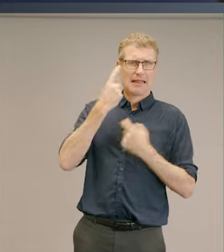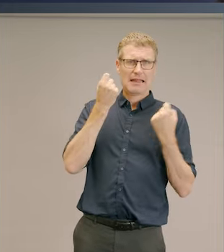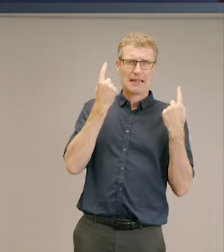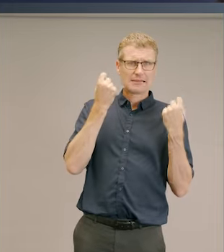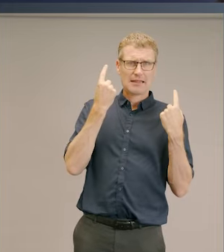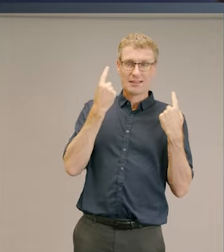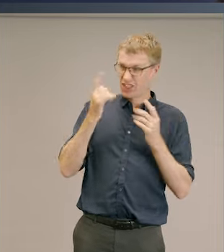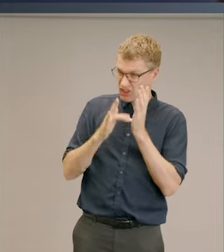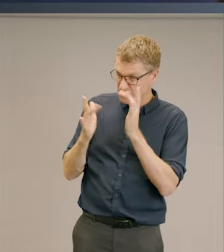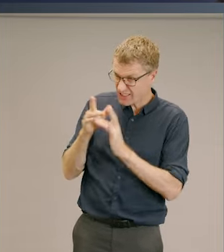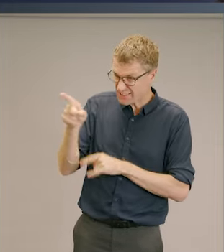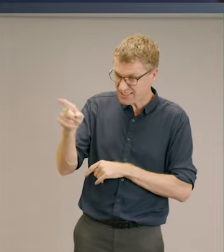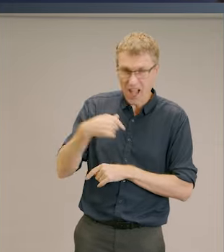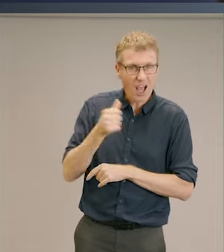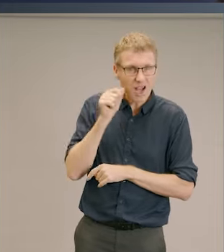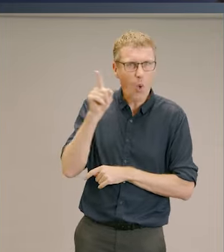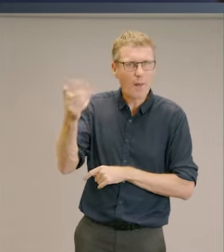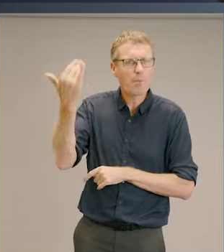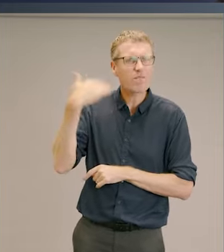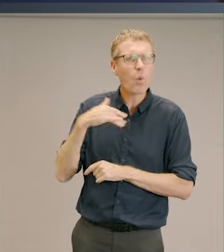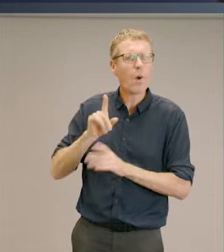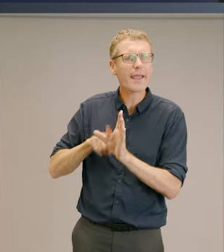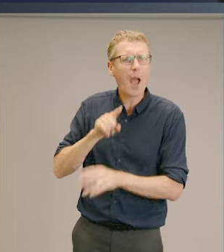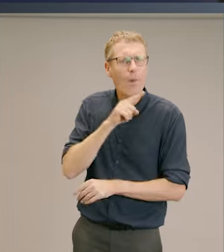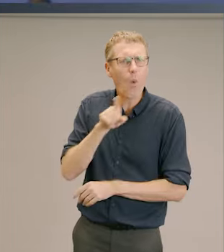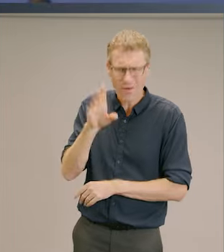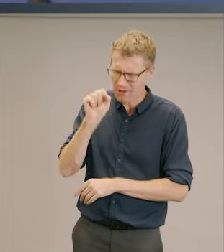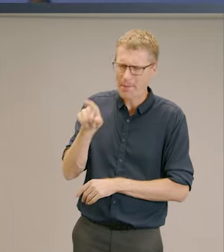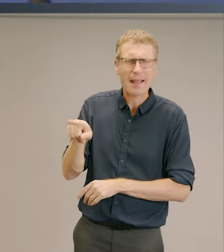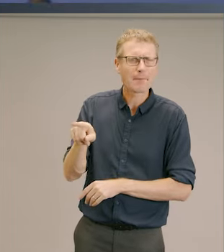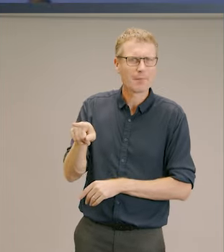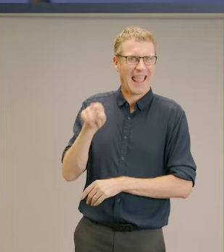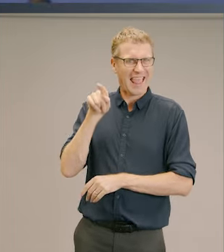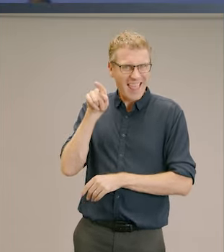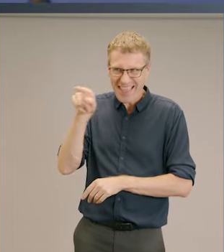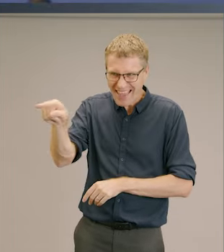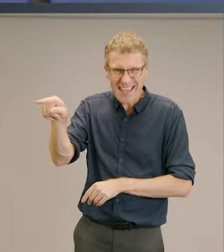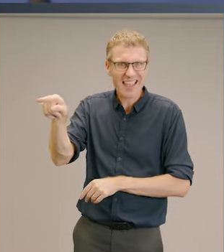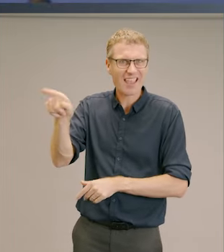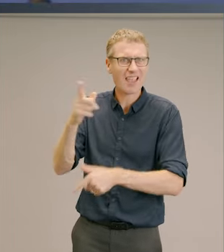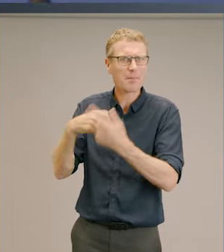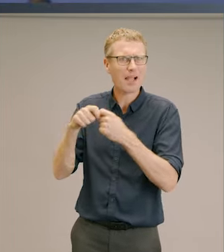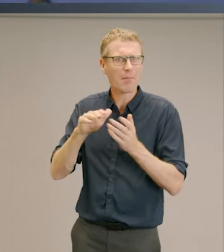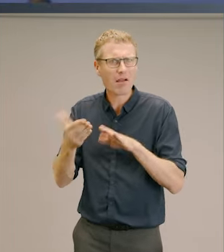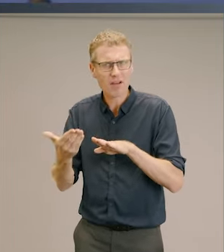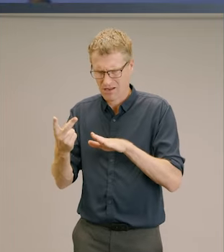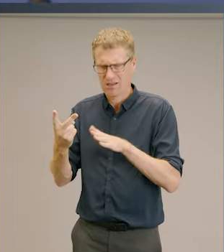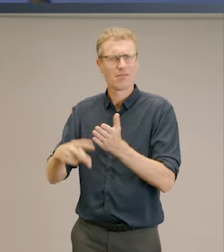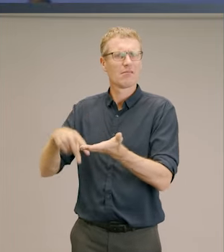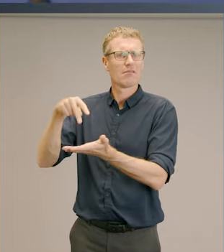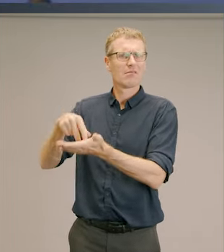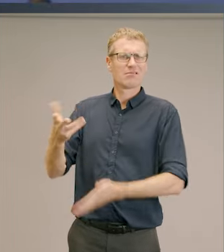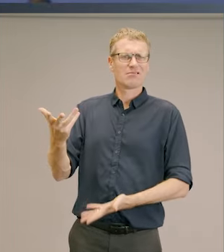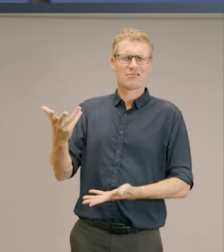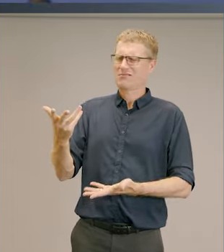could not reconcile that Jesus of Nazareth, the Jesus they grew up with and knew, many of them, that he would be